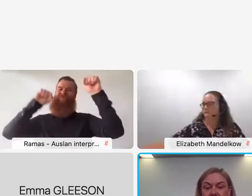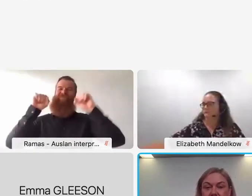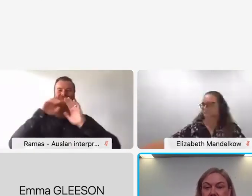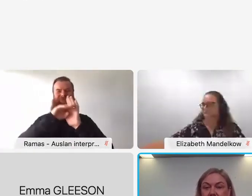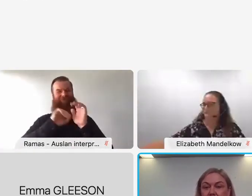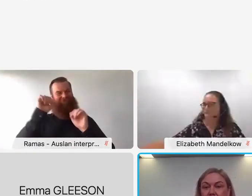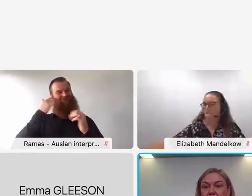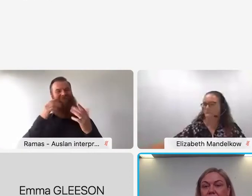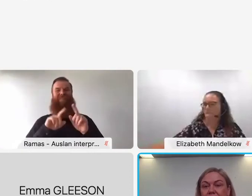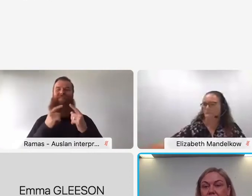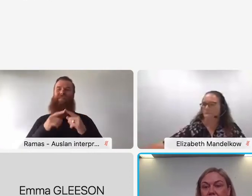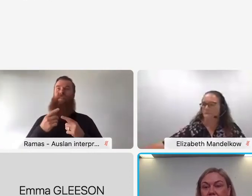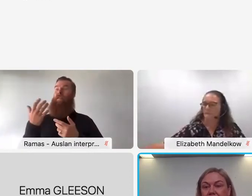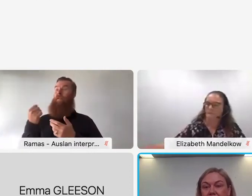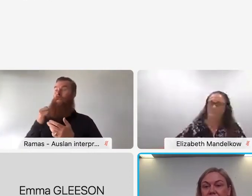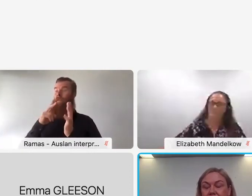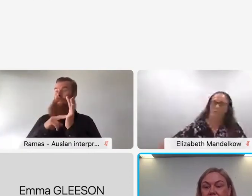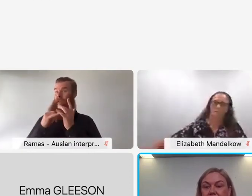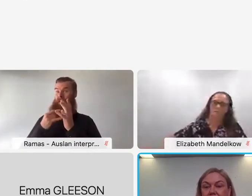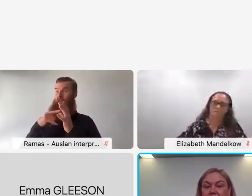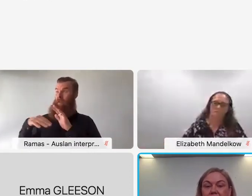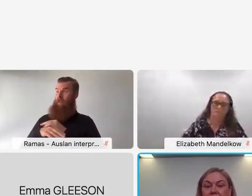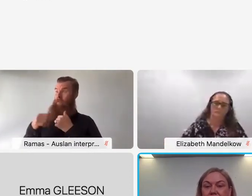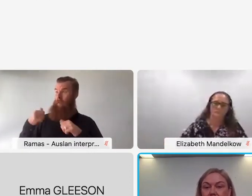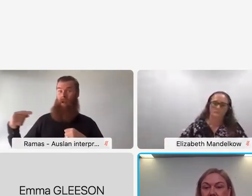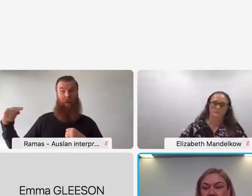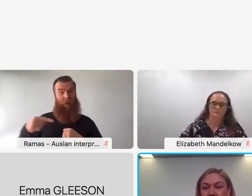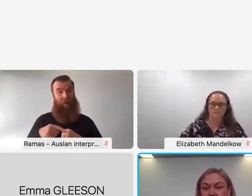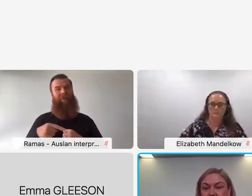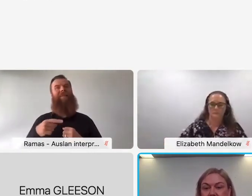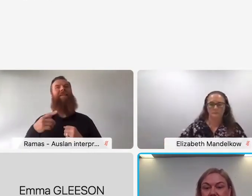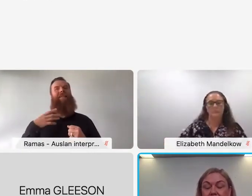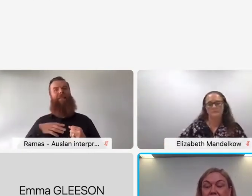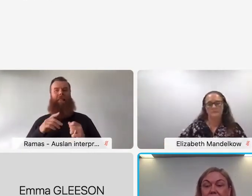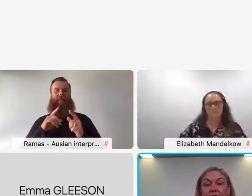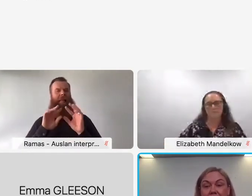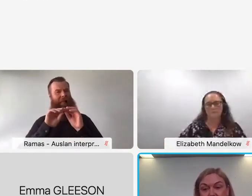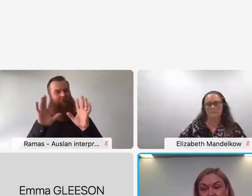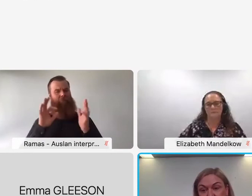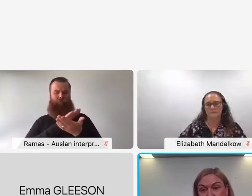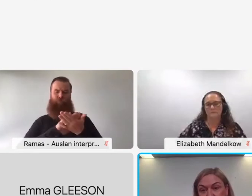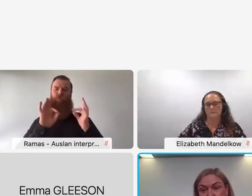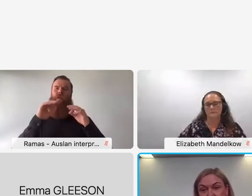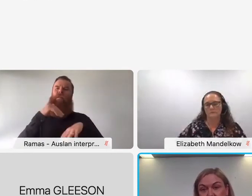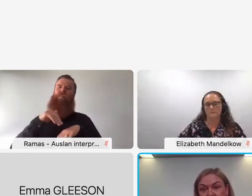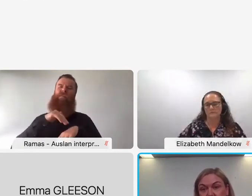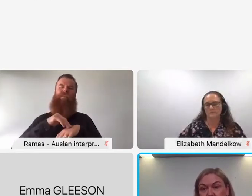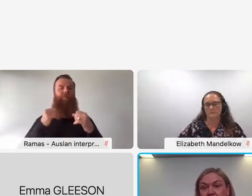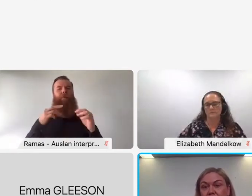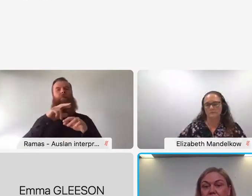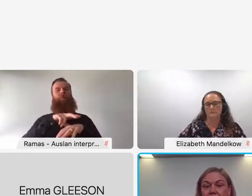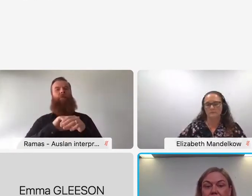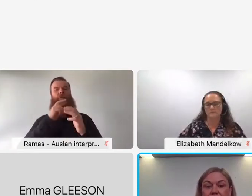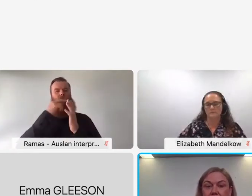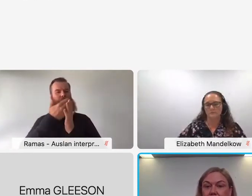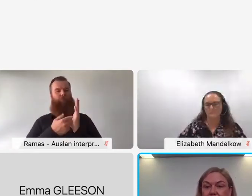visa to enter Australia, you need to have a clean police record from your own country. If you've ever been to Australia